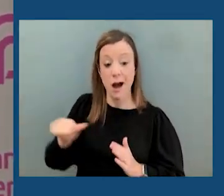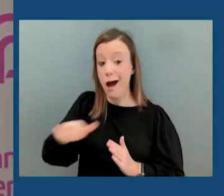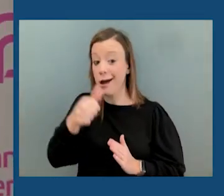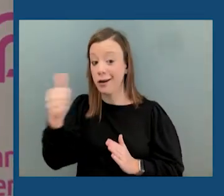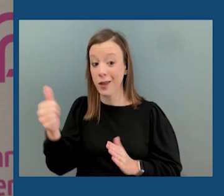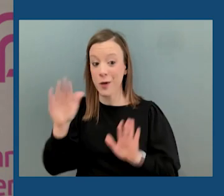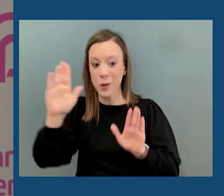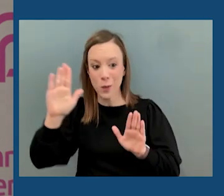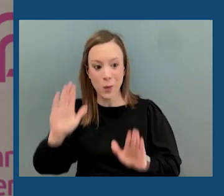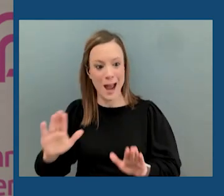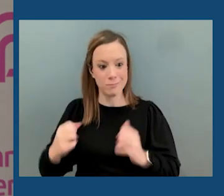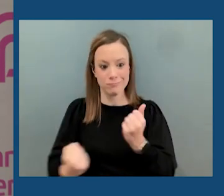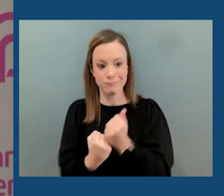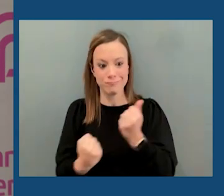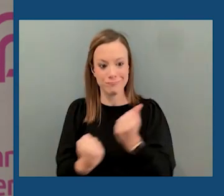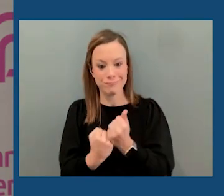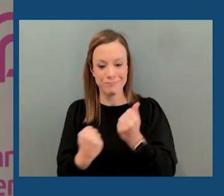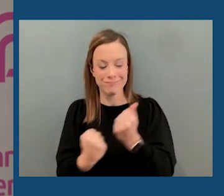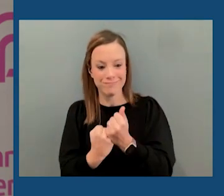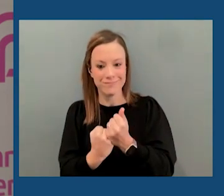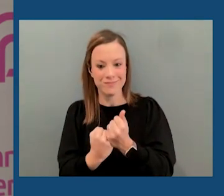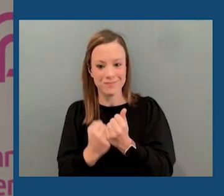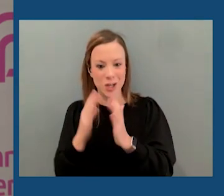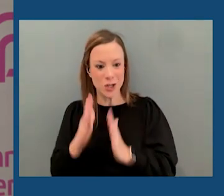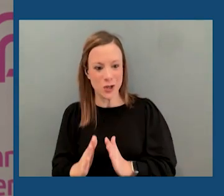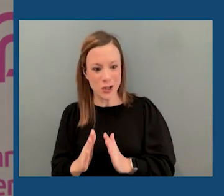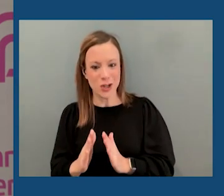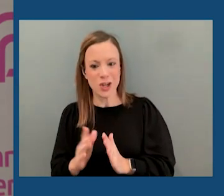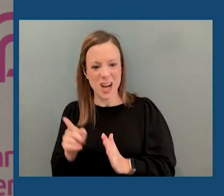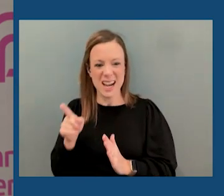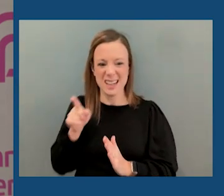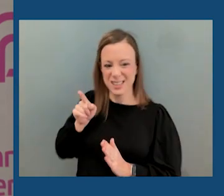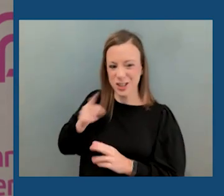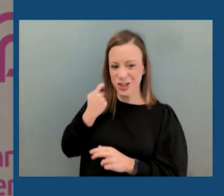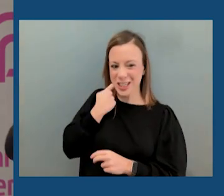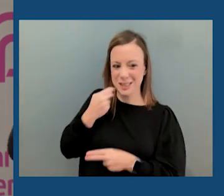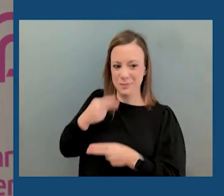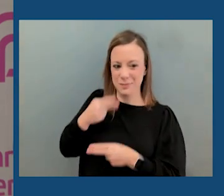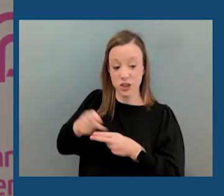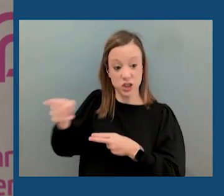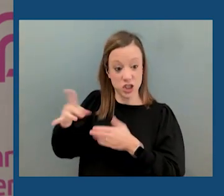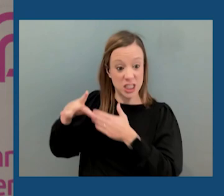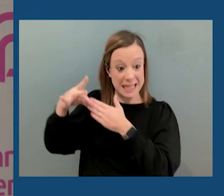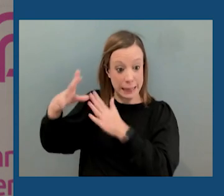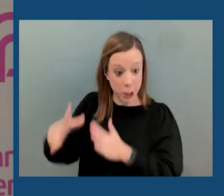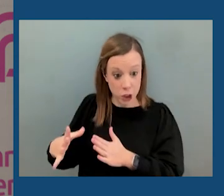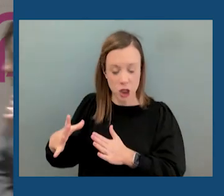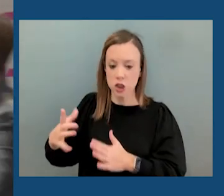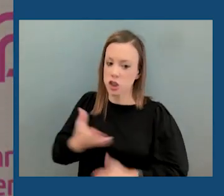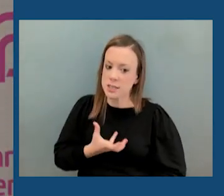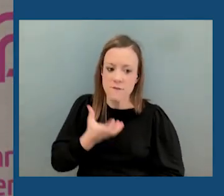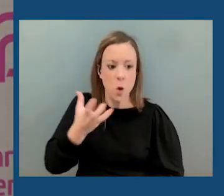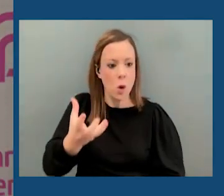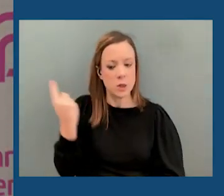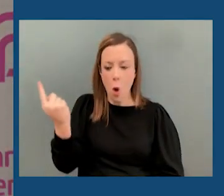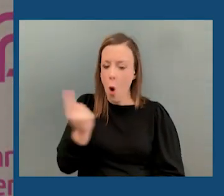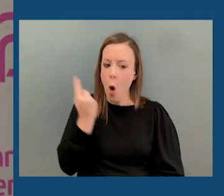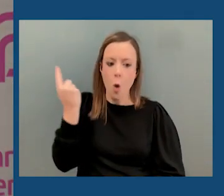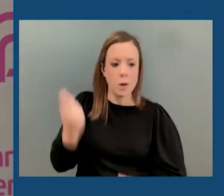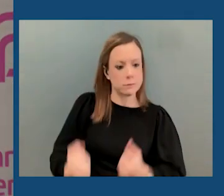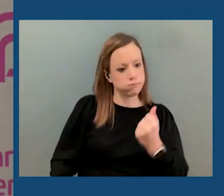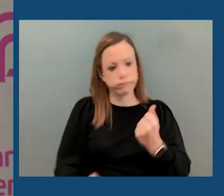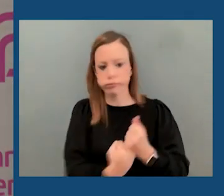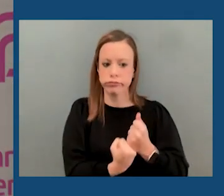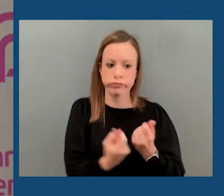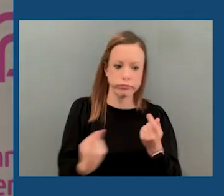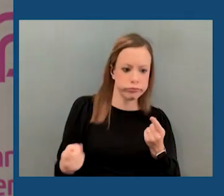champion, as the speaker has just spoken about, who's been a leader, who's been a voice, and who's always stood by our side, the Majority Leader of the